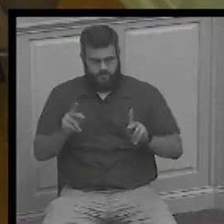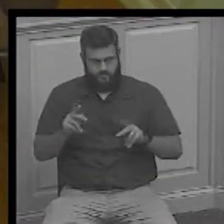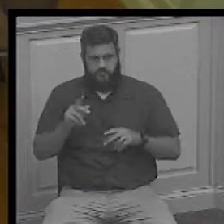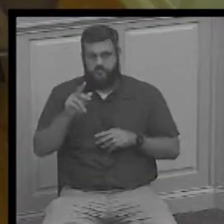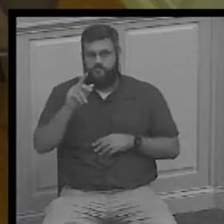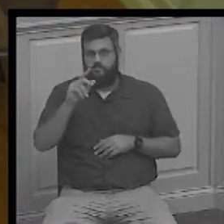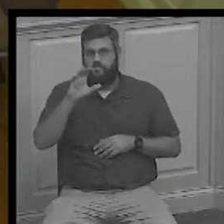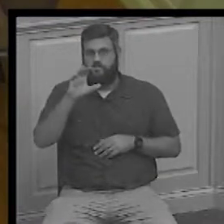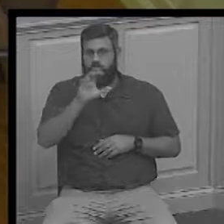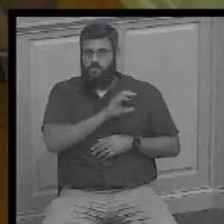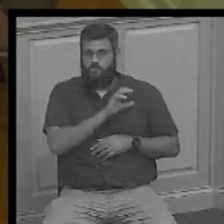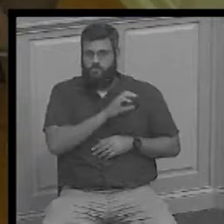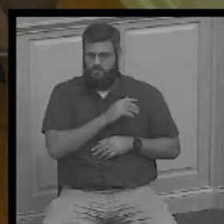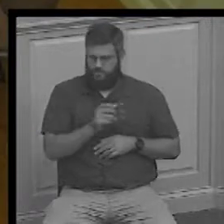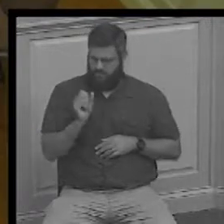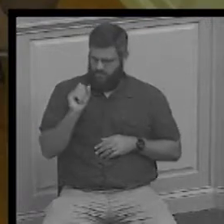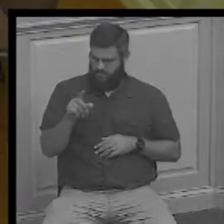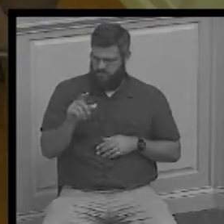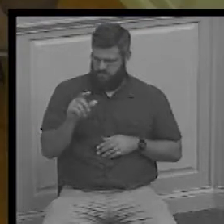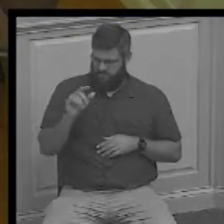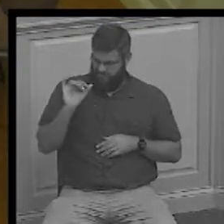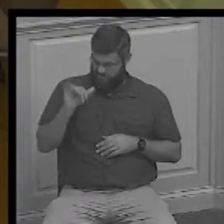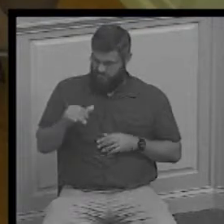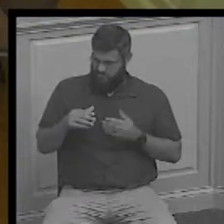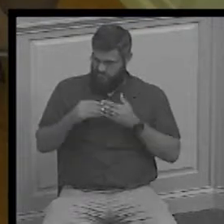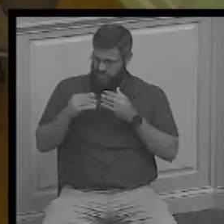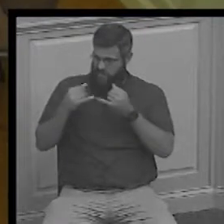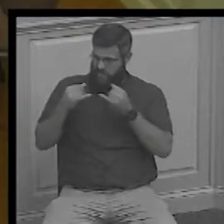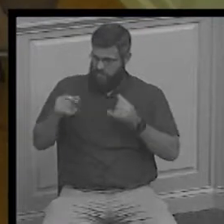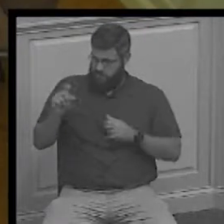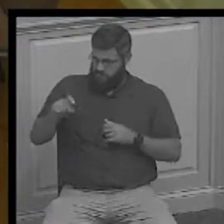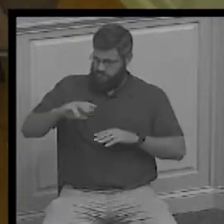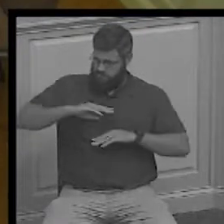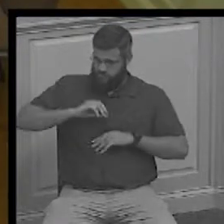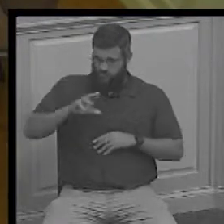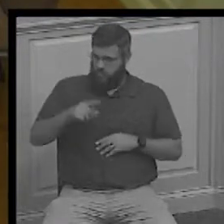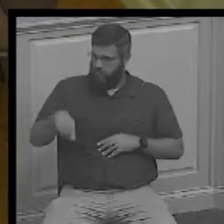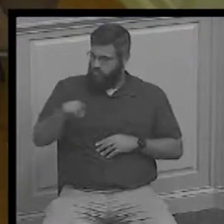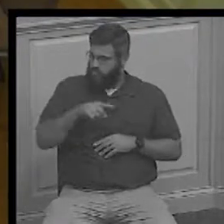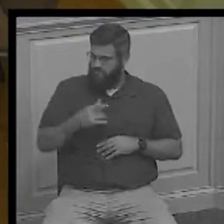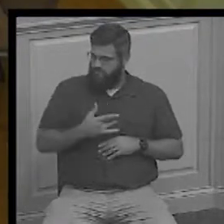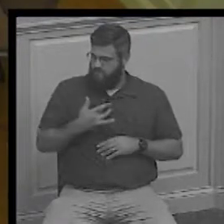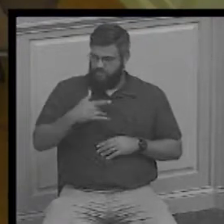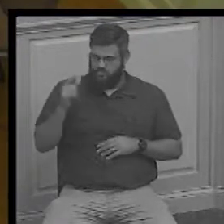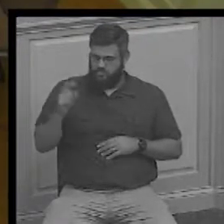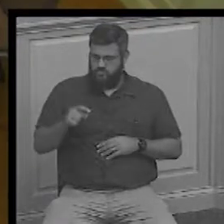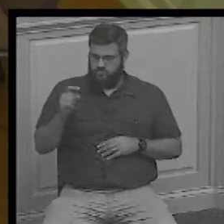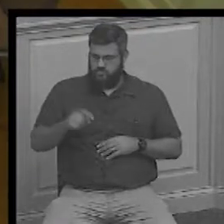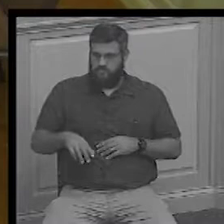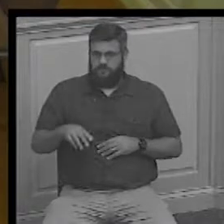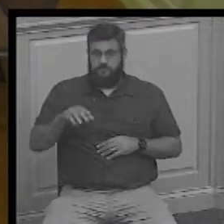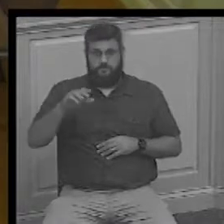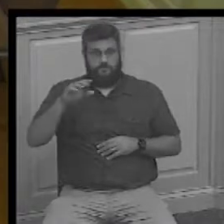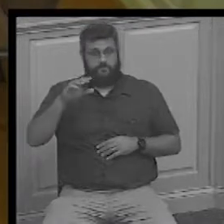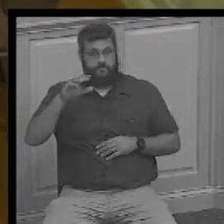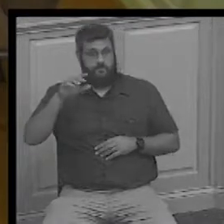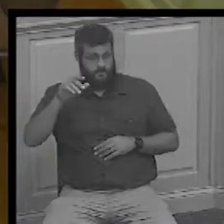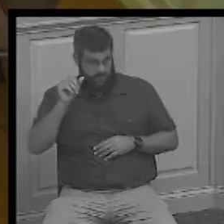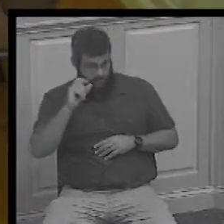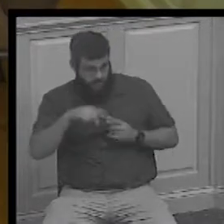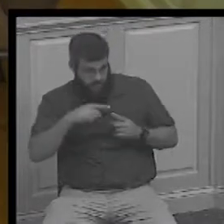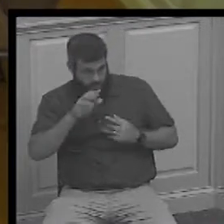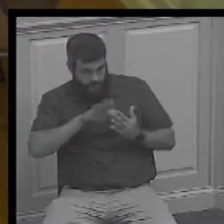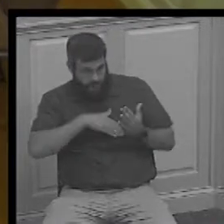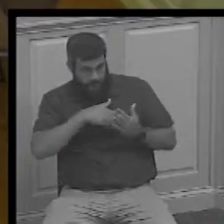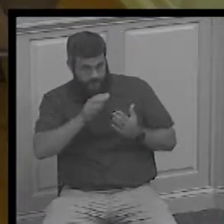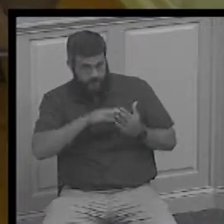a guideline that you have to go by, or is that just something you all felt was? That's a was appropriate? secretary, about painting the brick. Yes. That's